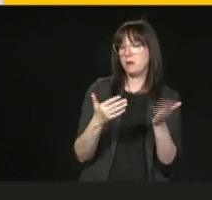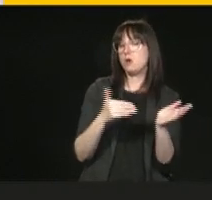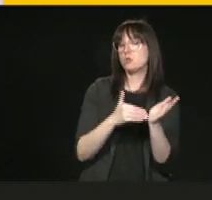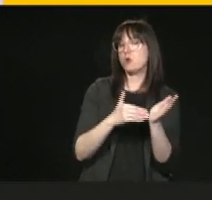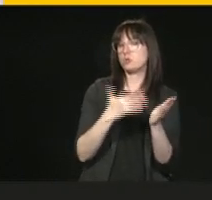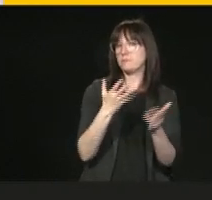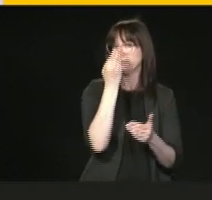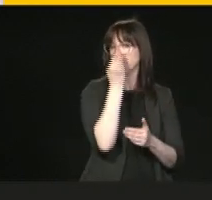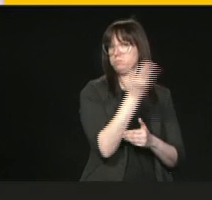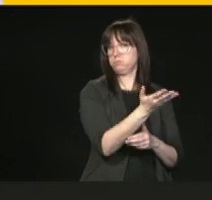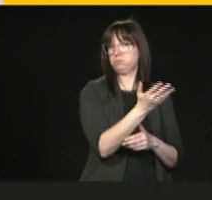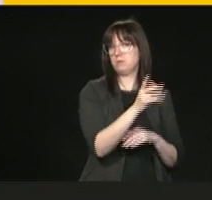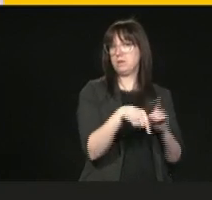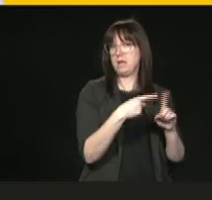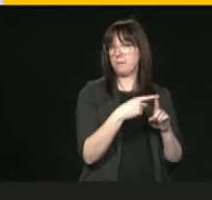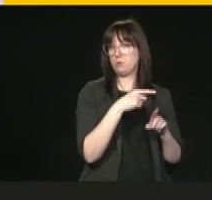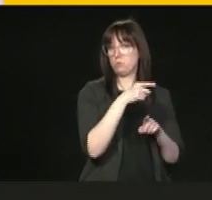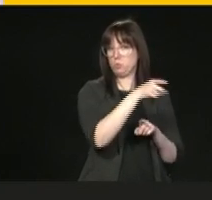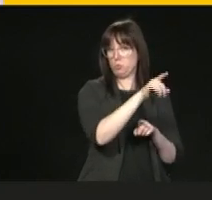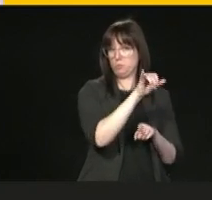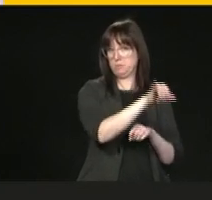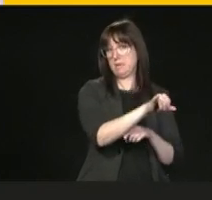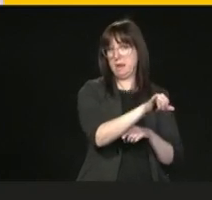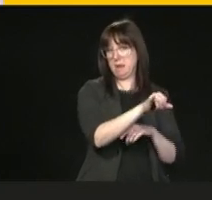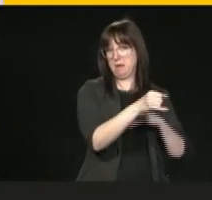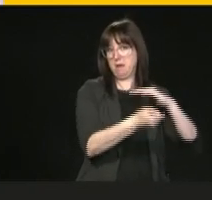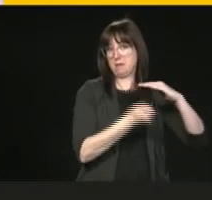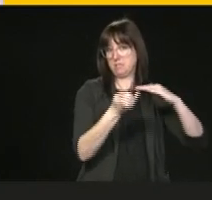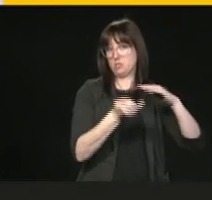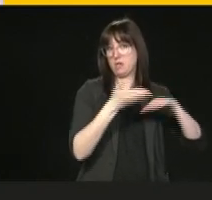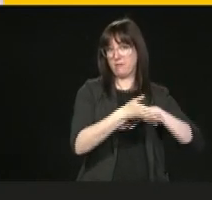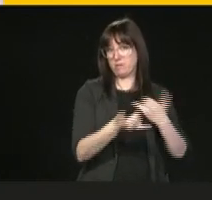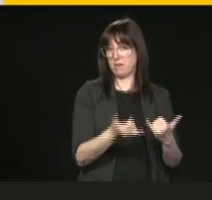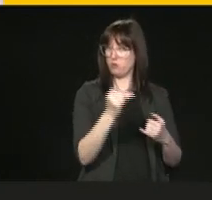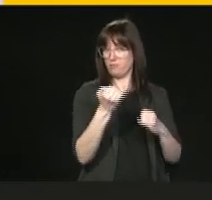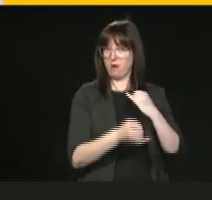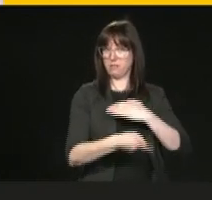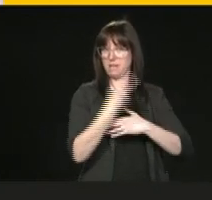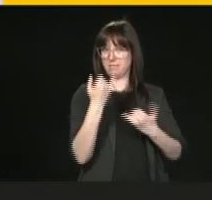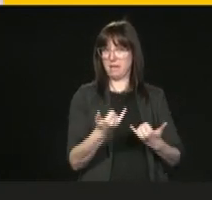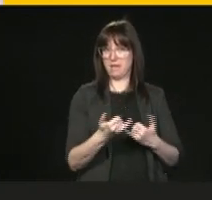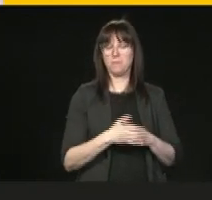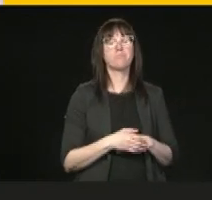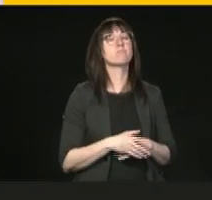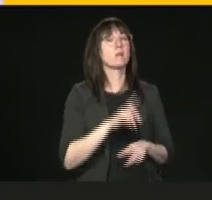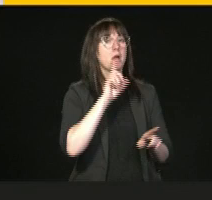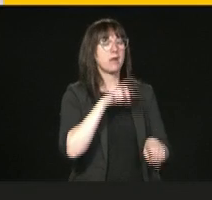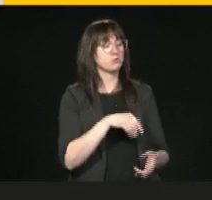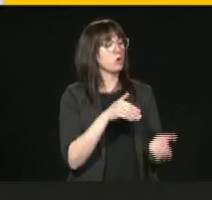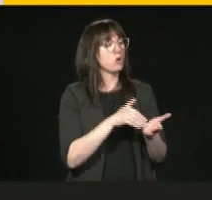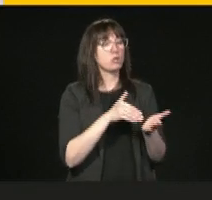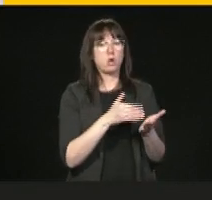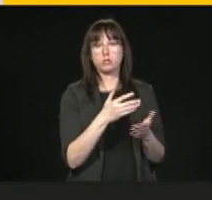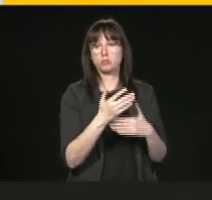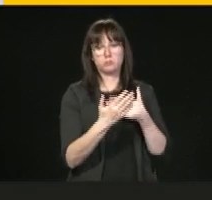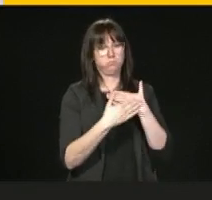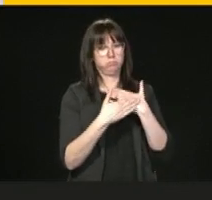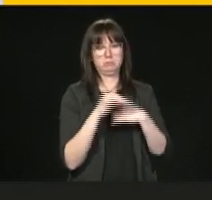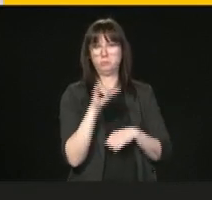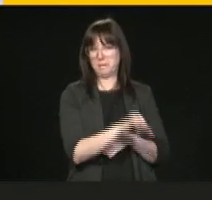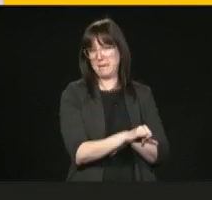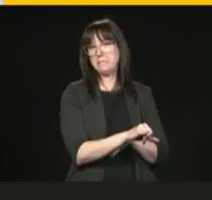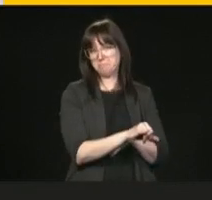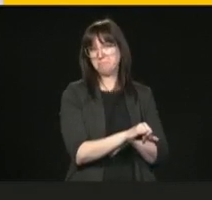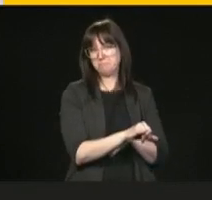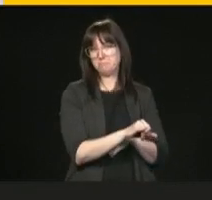have told you about whether or not you have to stay in self-isolation after today? The doctors continue to tell me to stay in, to